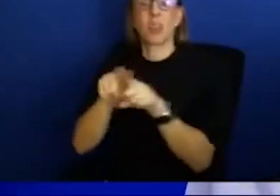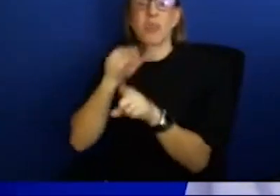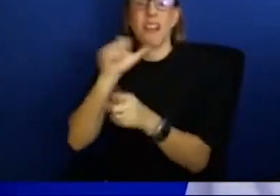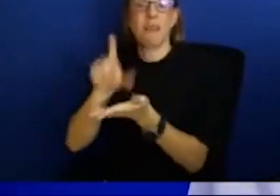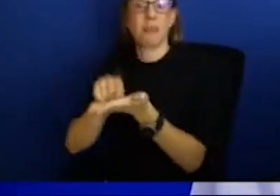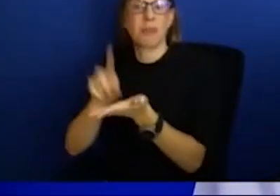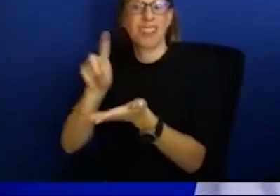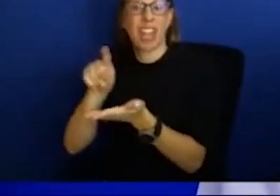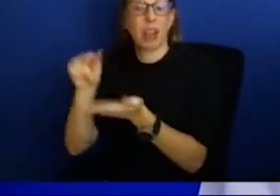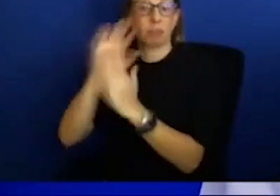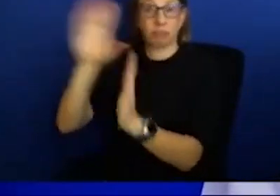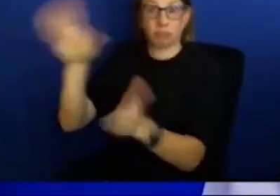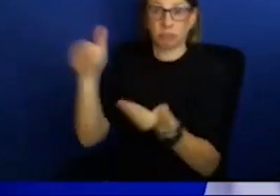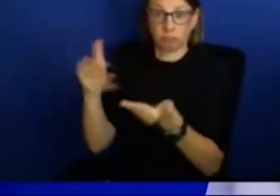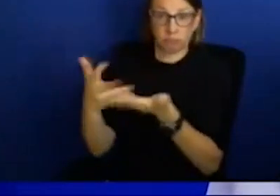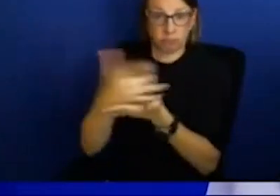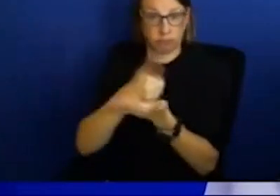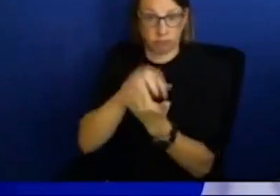some recommendations soon.